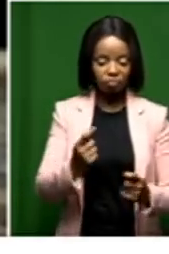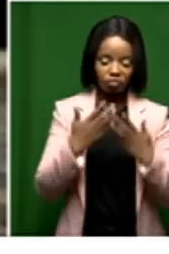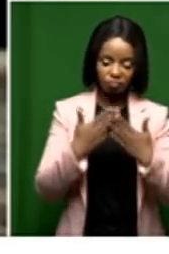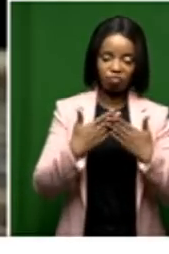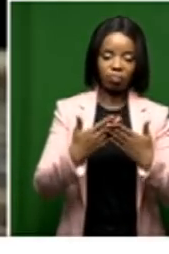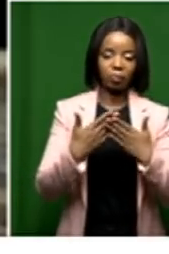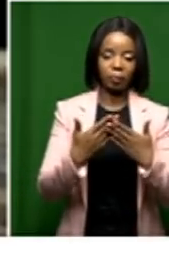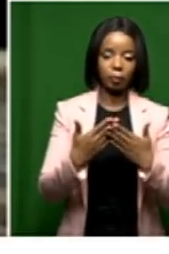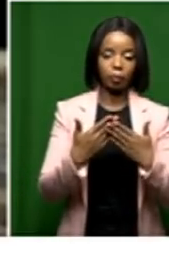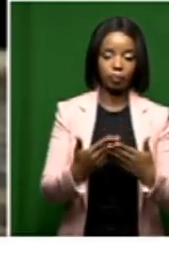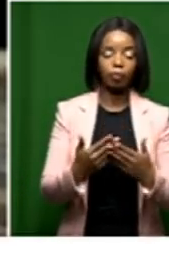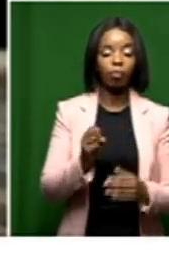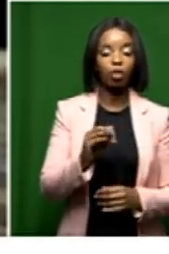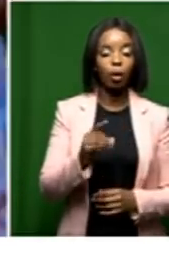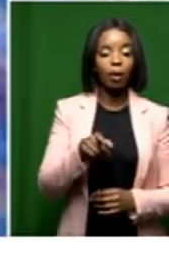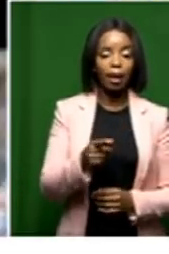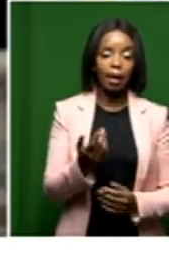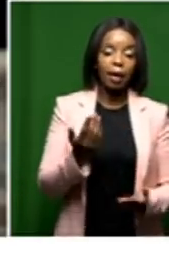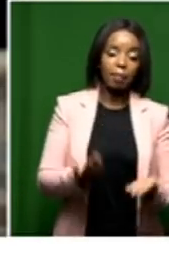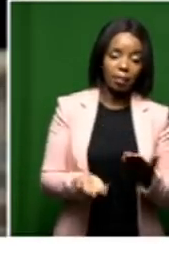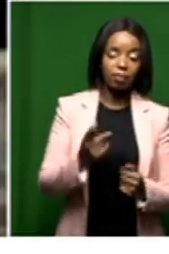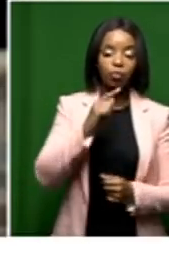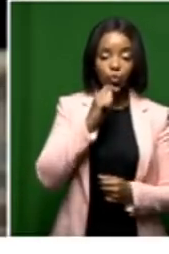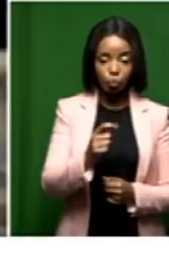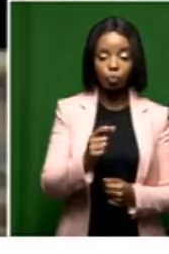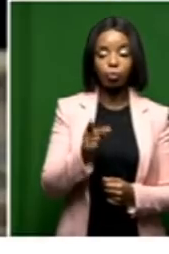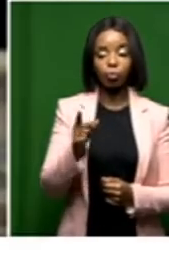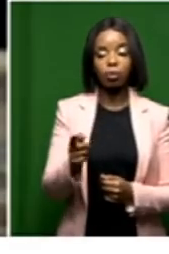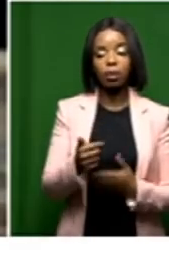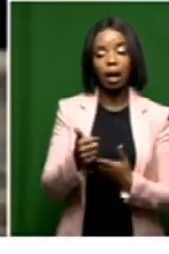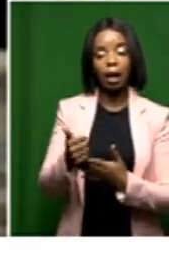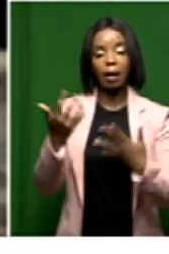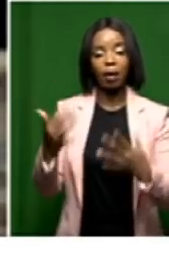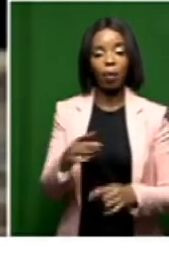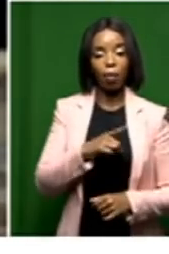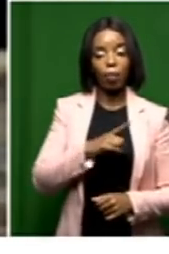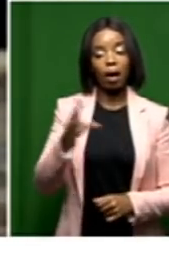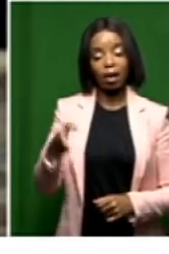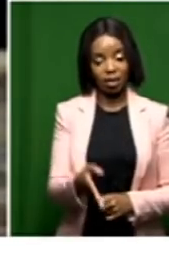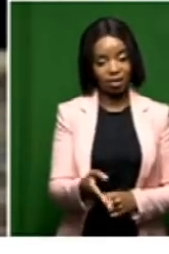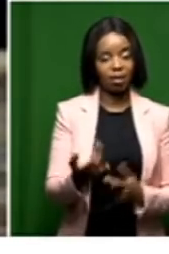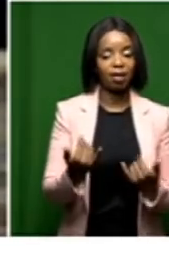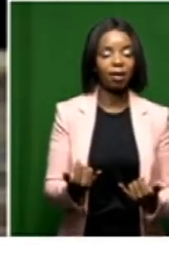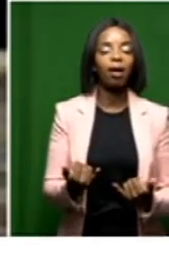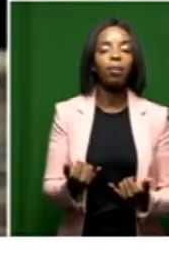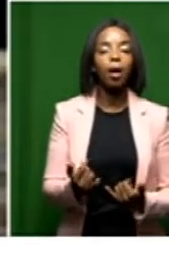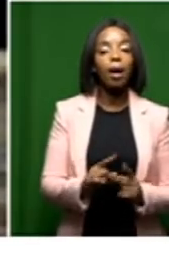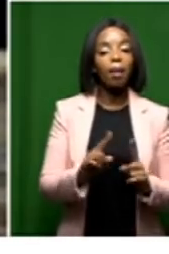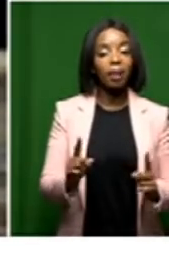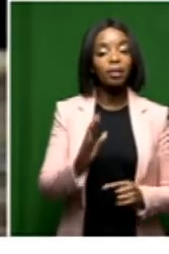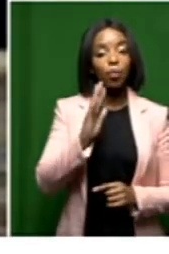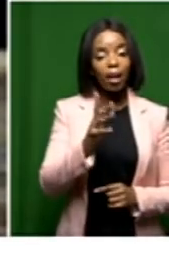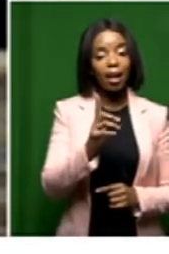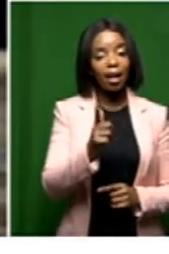has to, pays off because, he is here. But we are also going to be at that announcement later